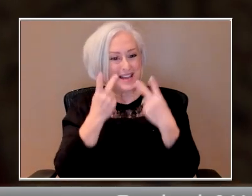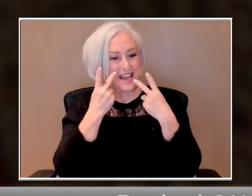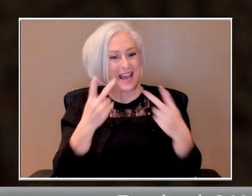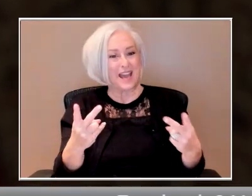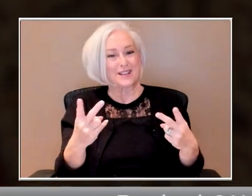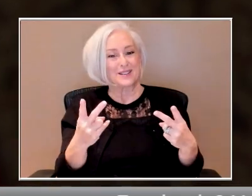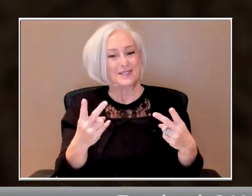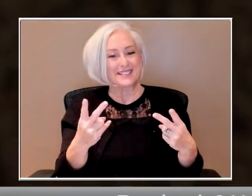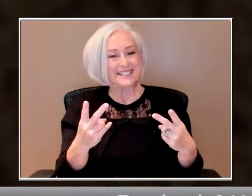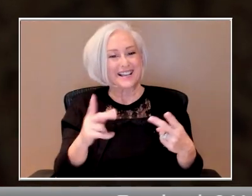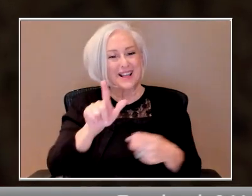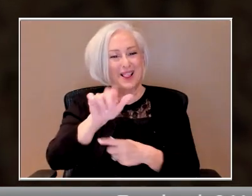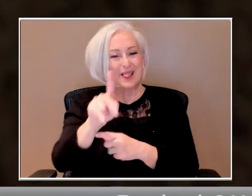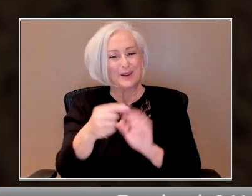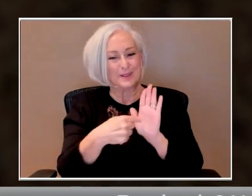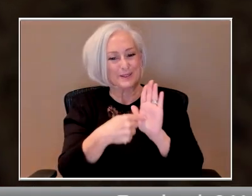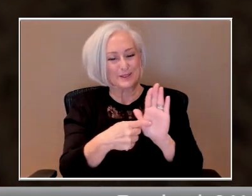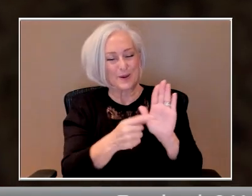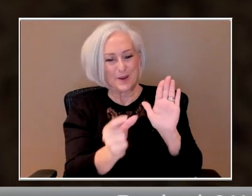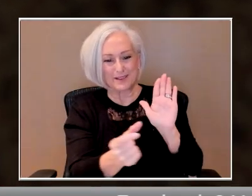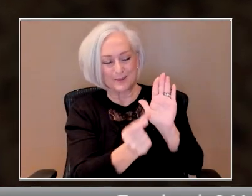like.